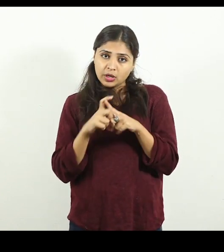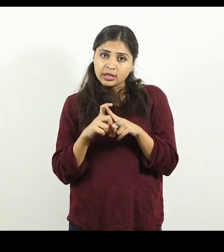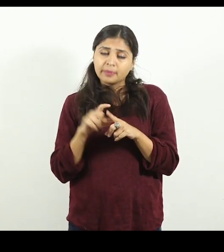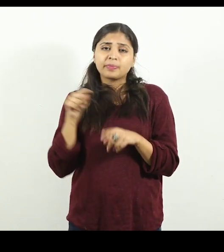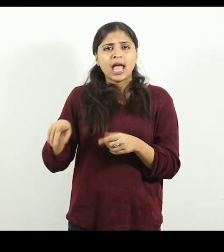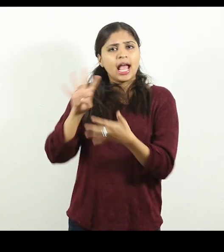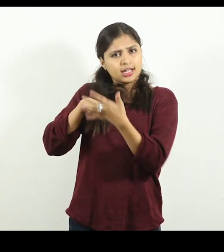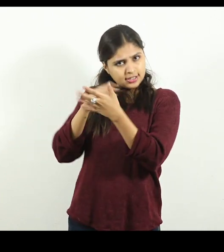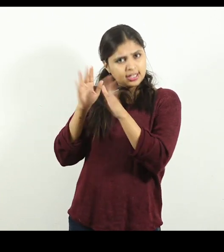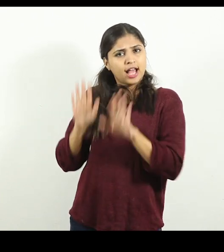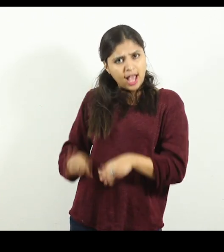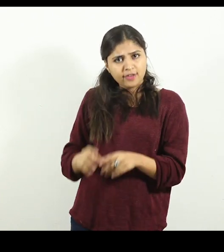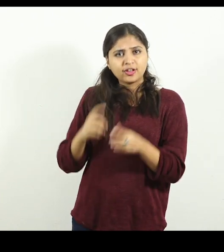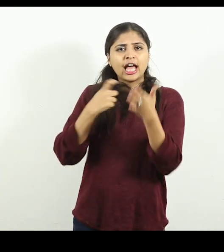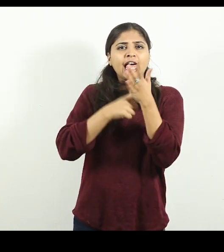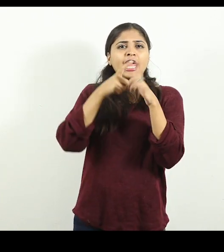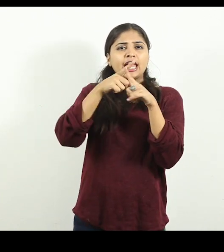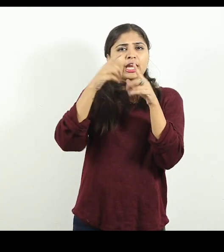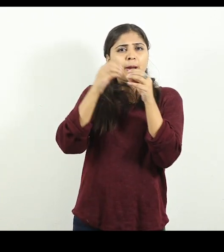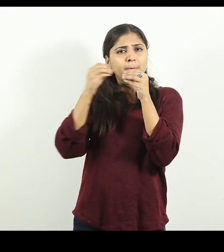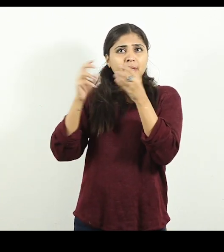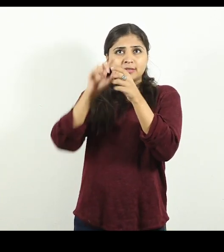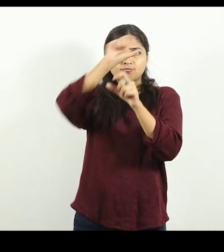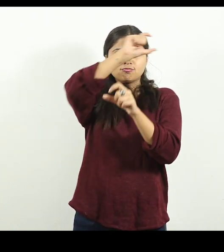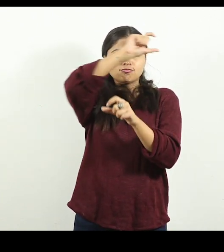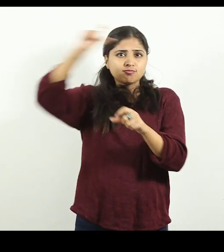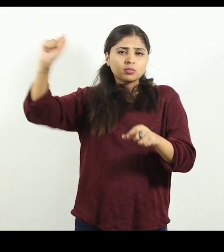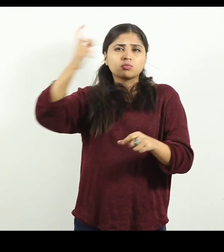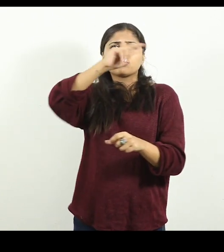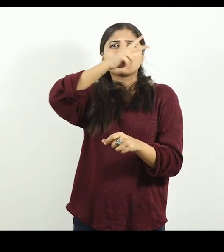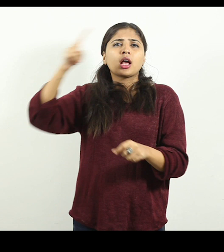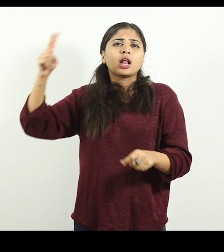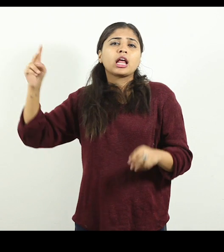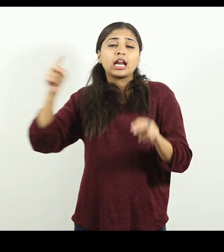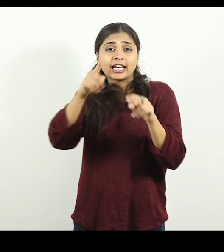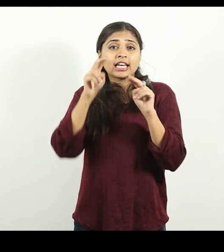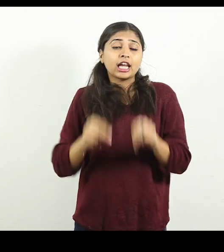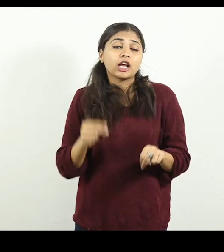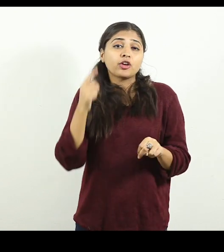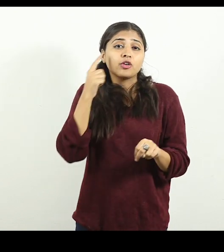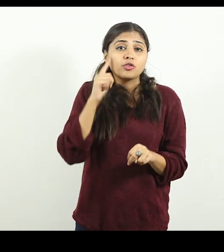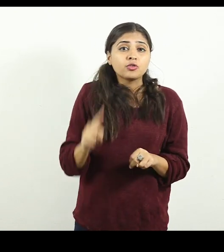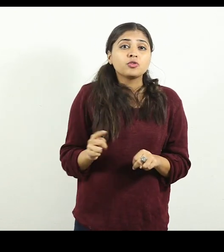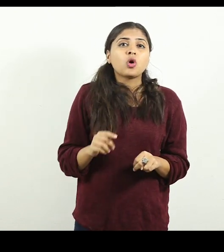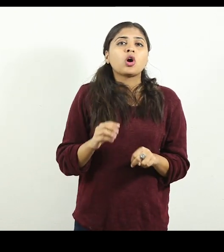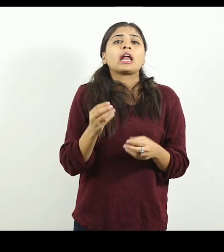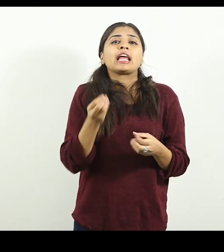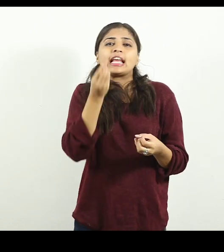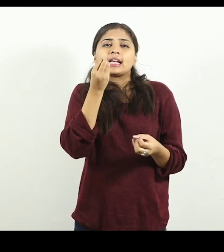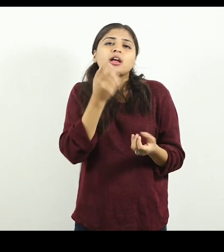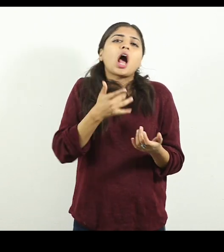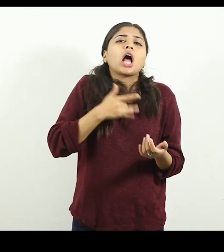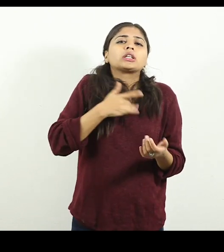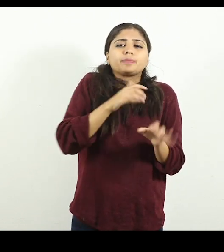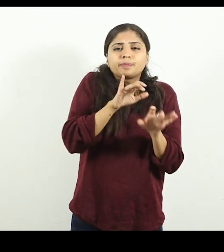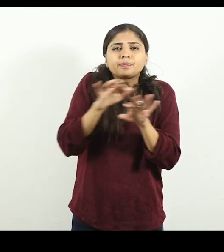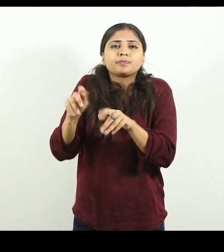Excel also consists of ribbon, which comprises of all the commands you need in order to do common tasks.